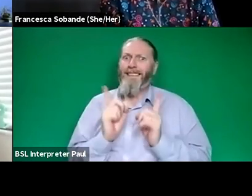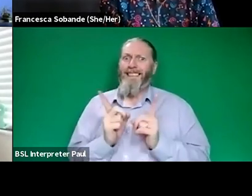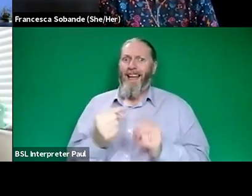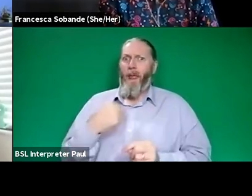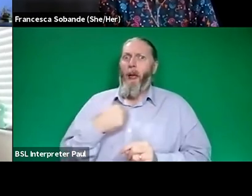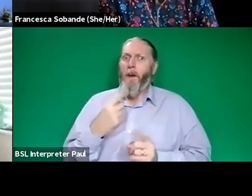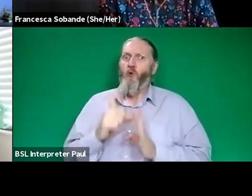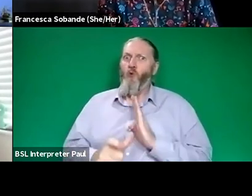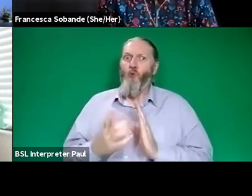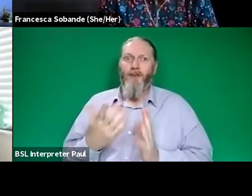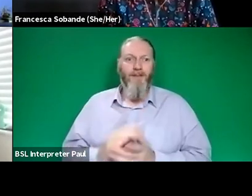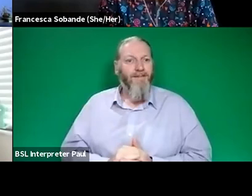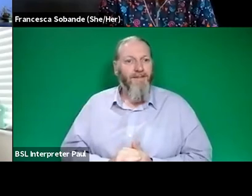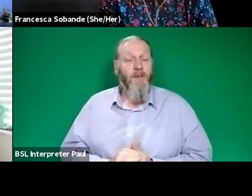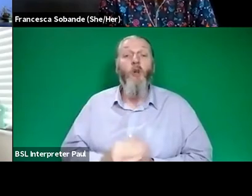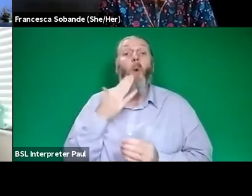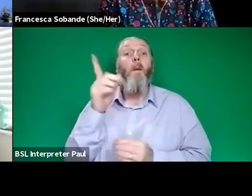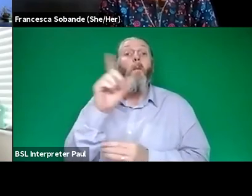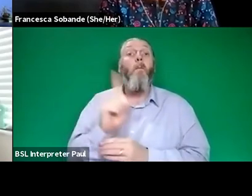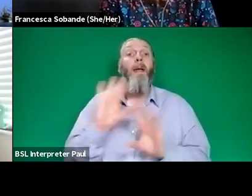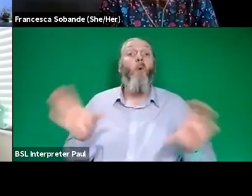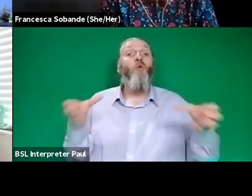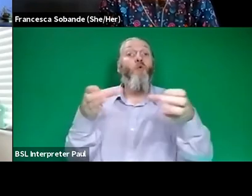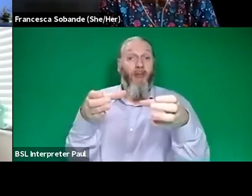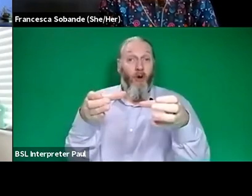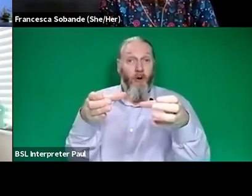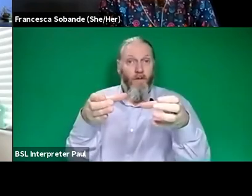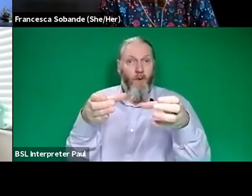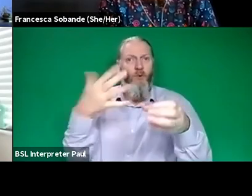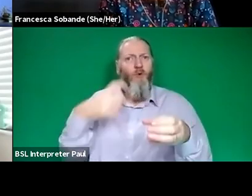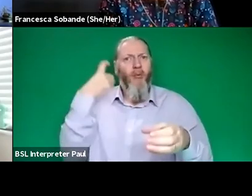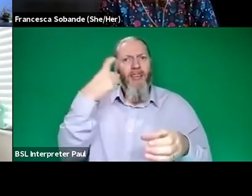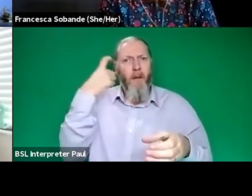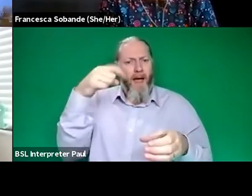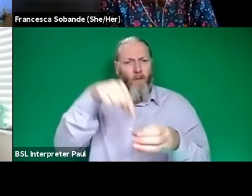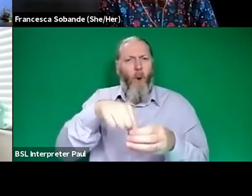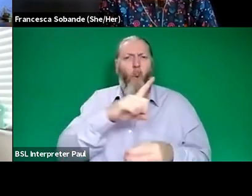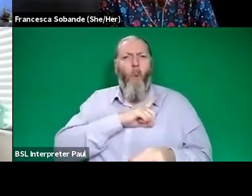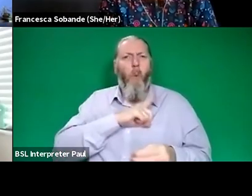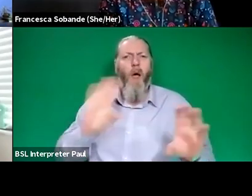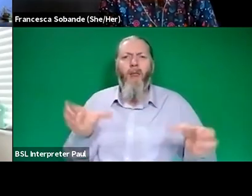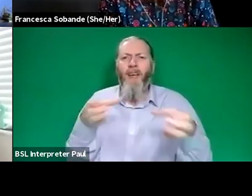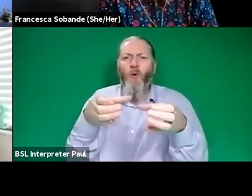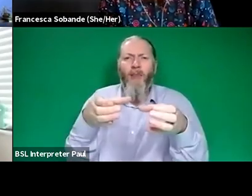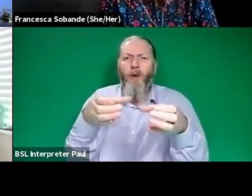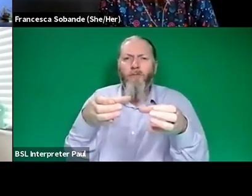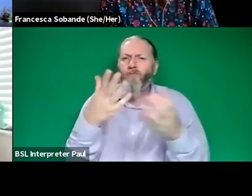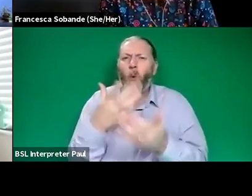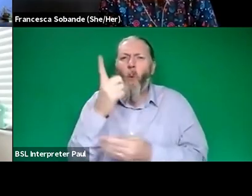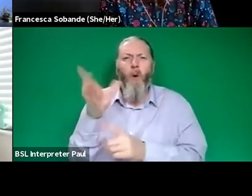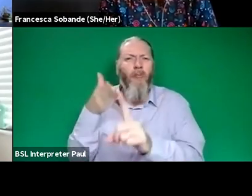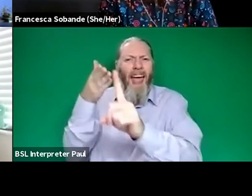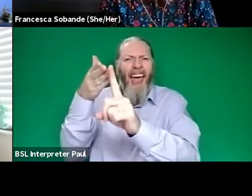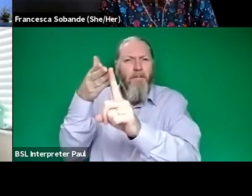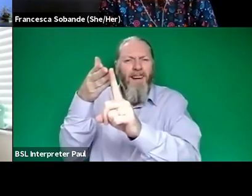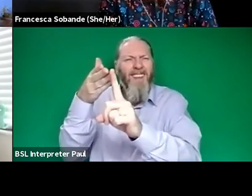are you, when you bring a group of people together, what are you bringing to them, or what are you bringing them together around? Like what are the parameters of what you're trying to do? It's a very negative